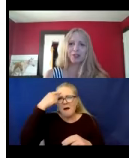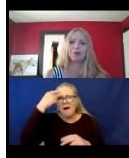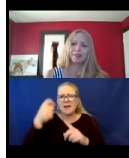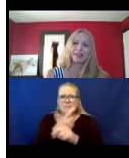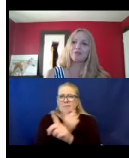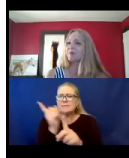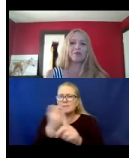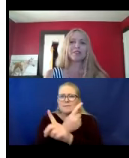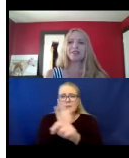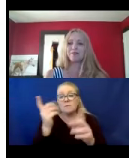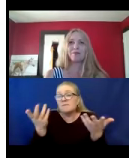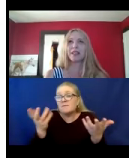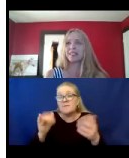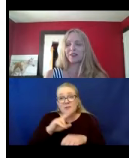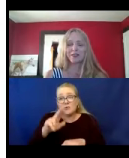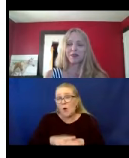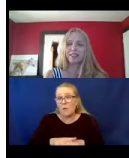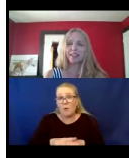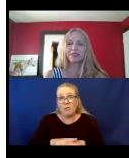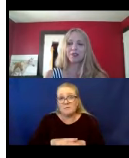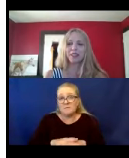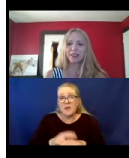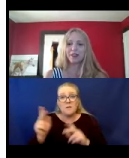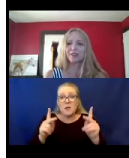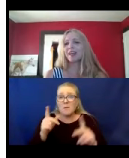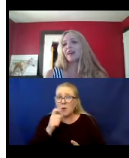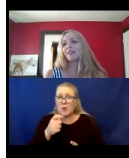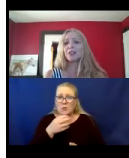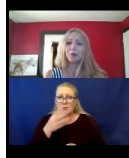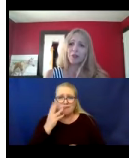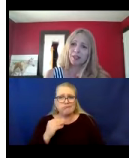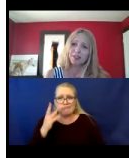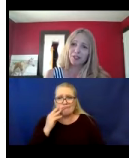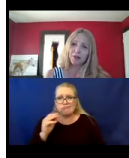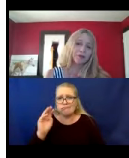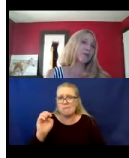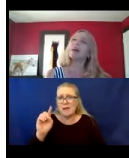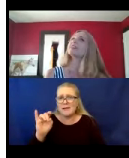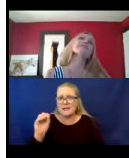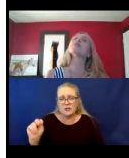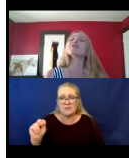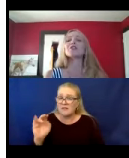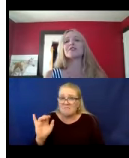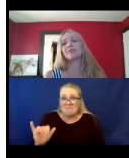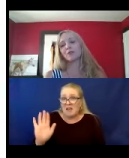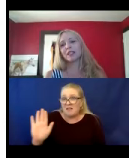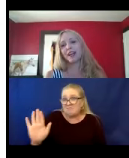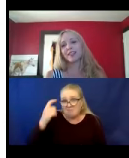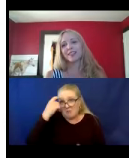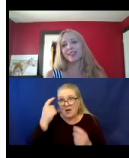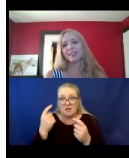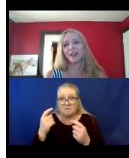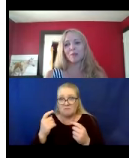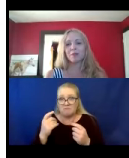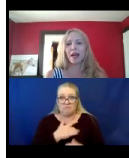brains do. Even meditators that have meditated for years, that's what their brains do. The practice of it is just